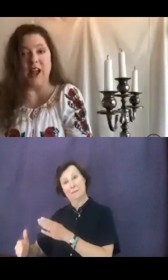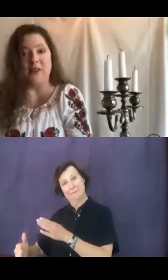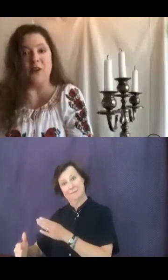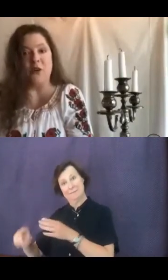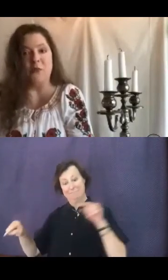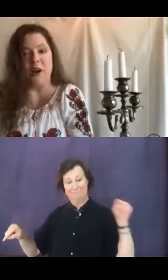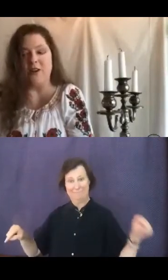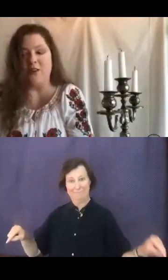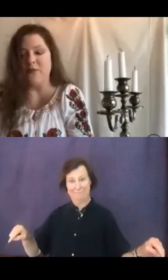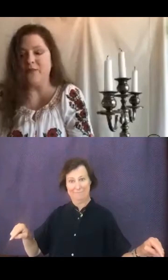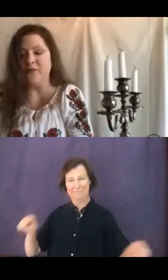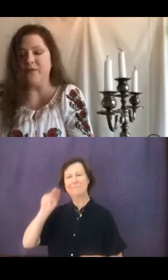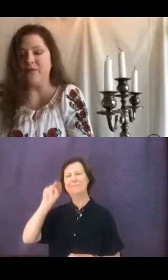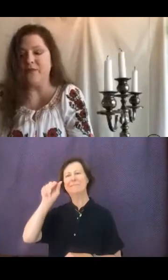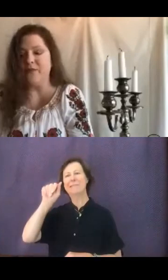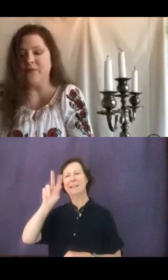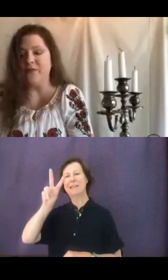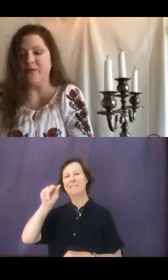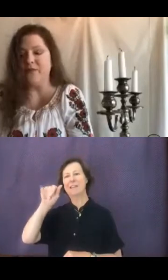Navajo prayer.